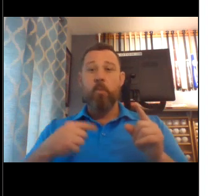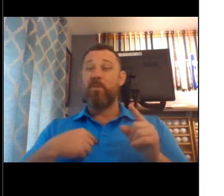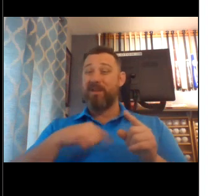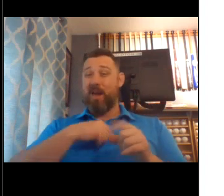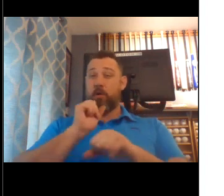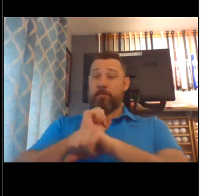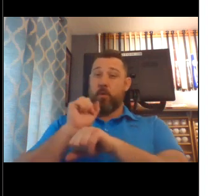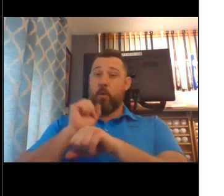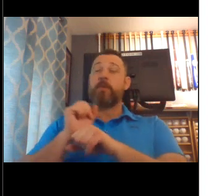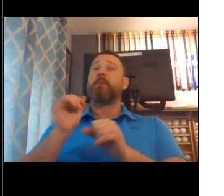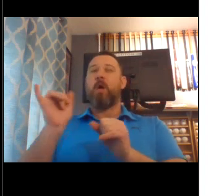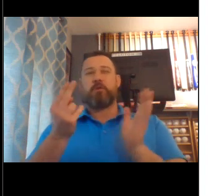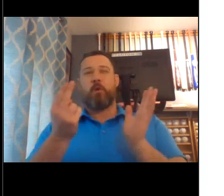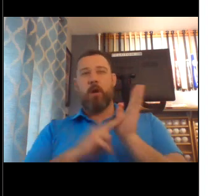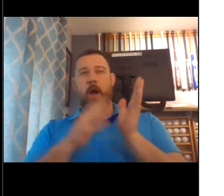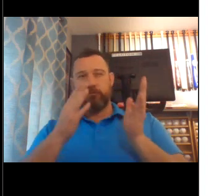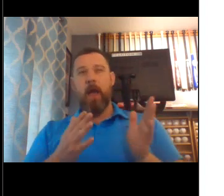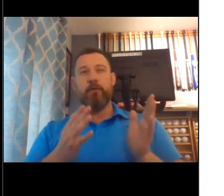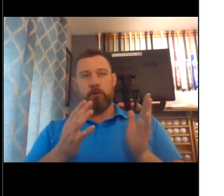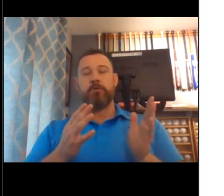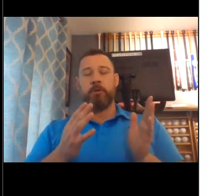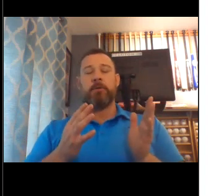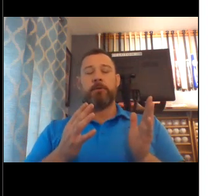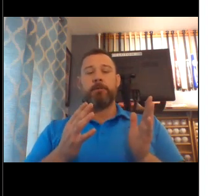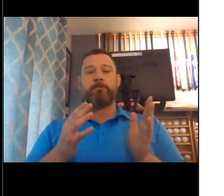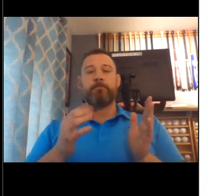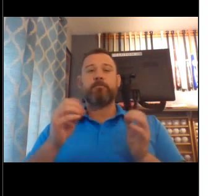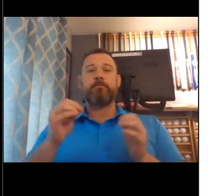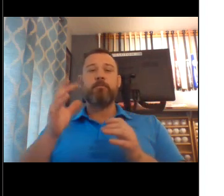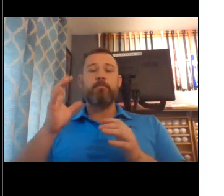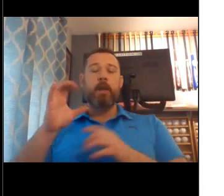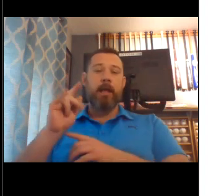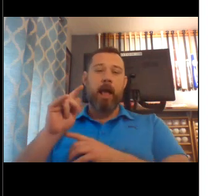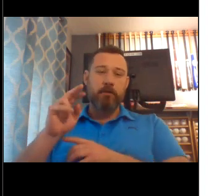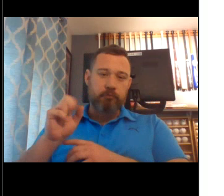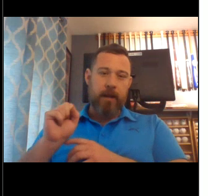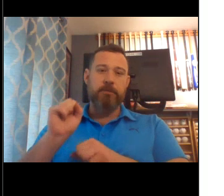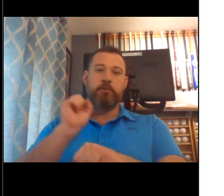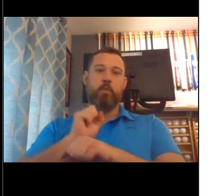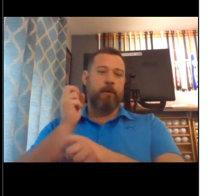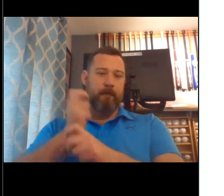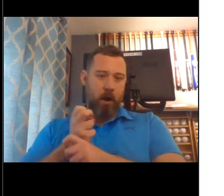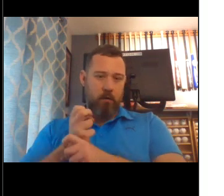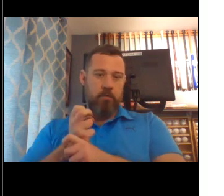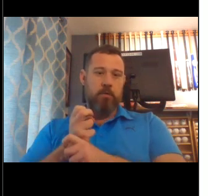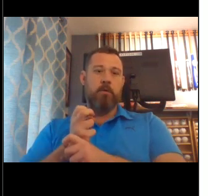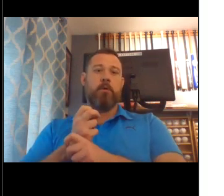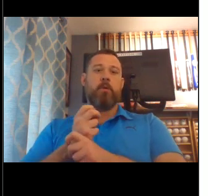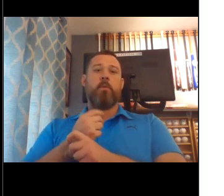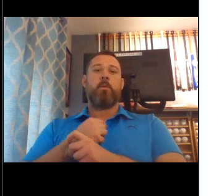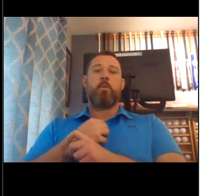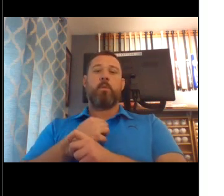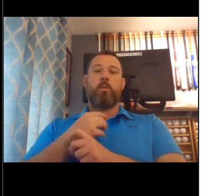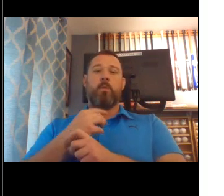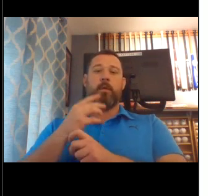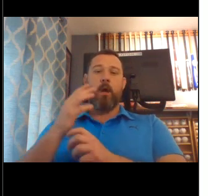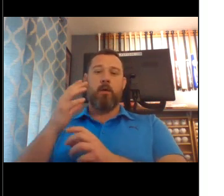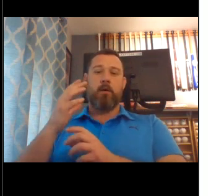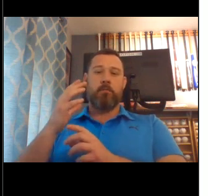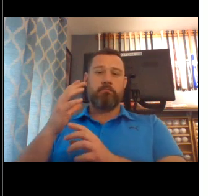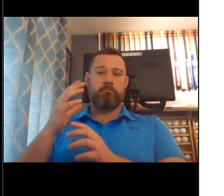with contractors' employees. And so Caltrans is working very hard with our contracting industry,